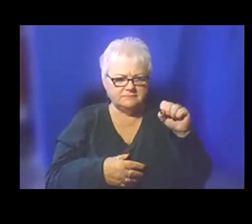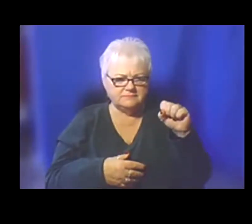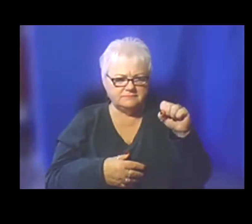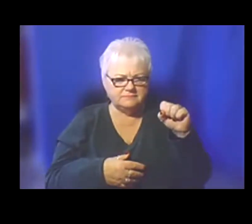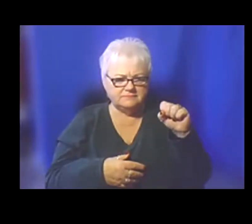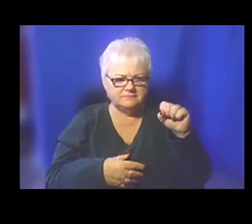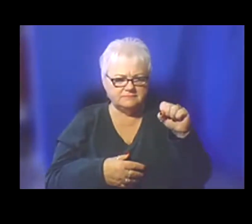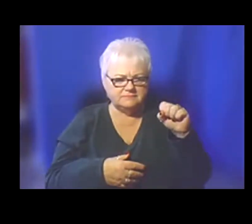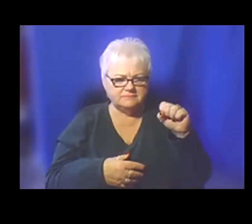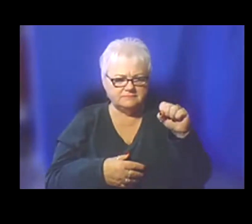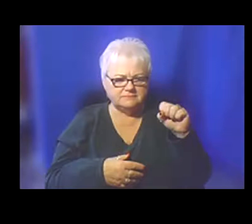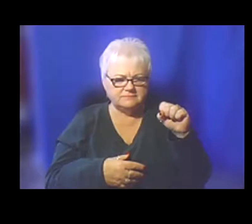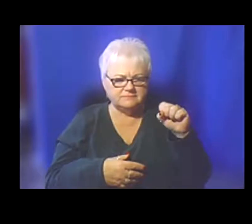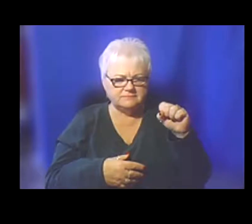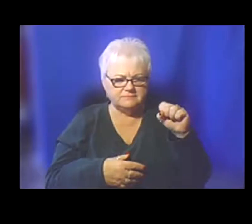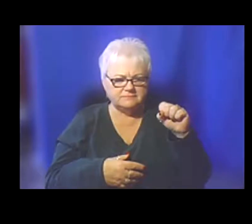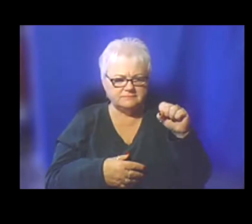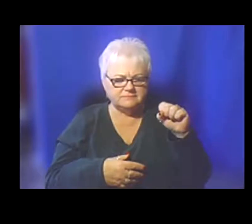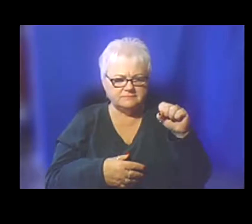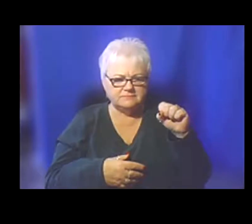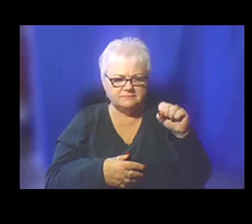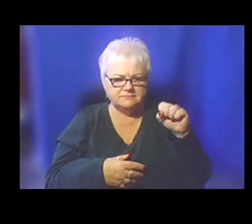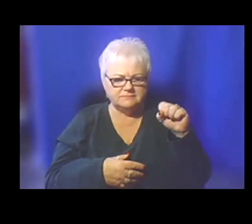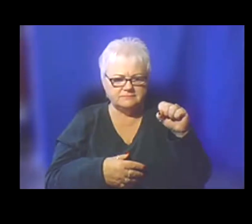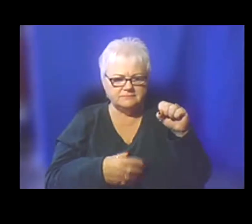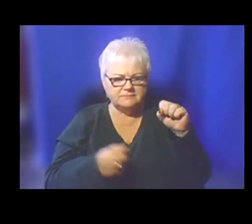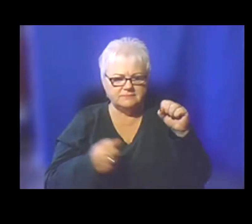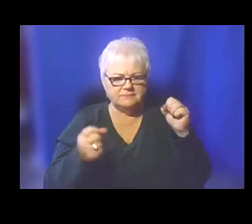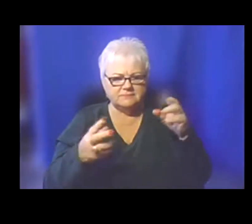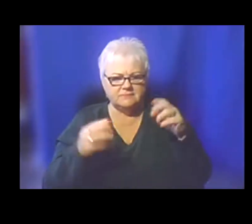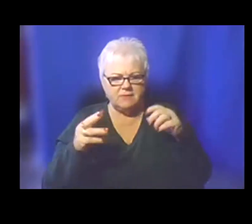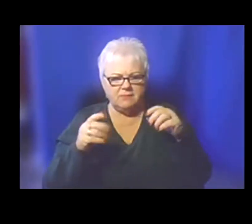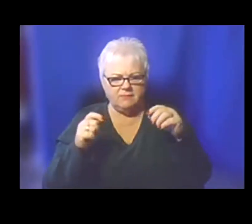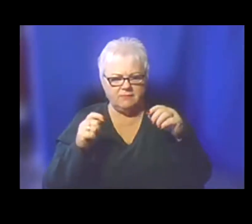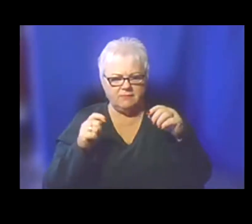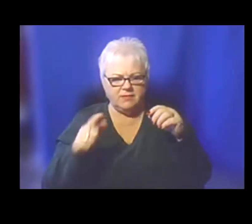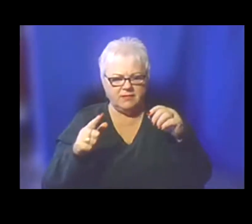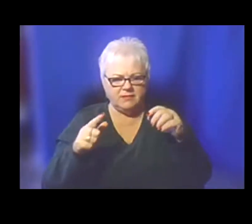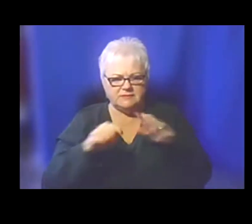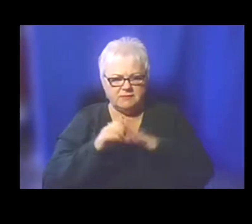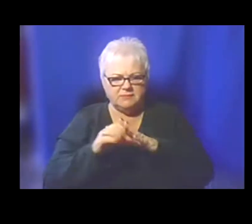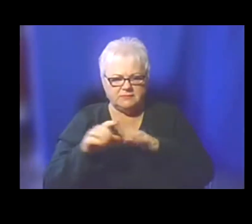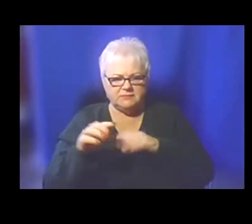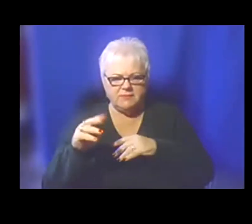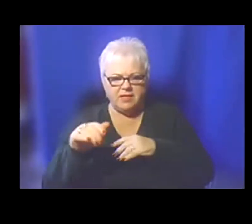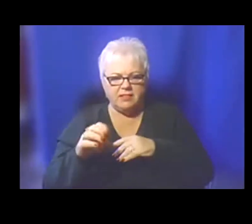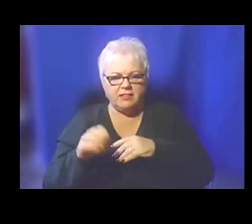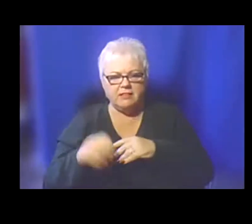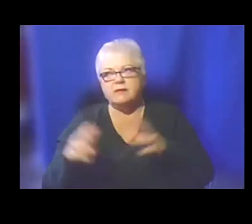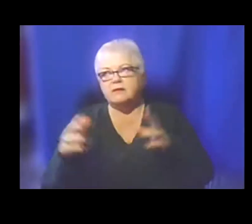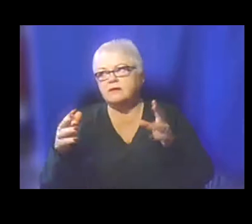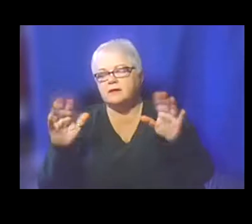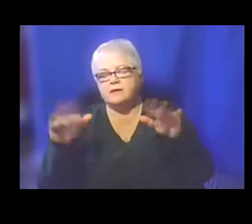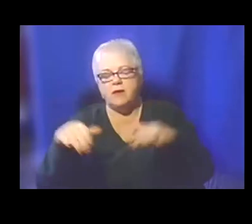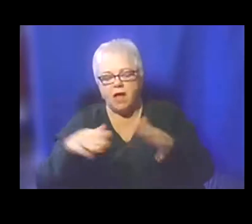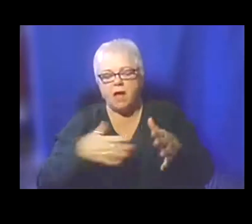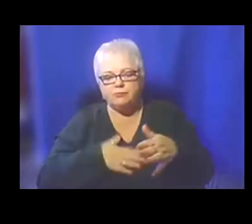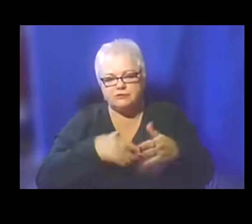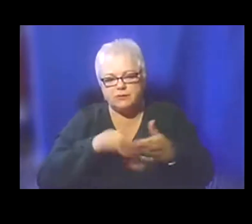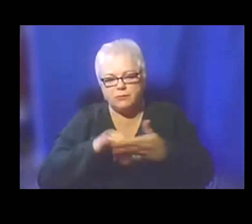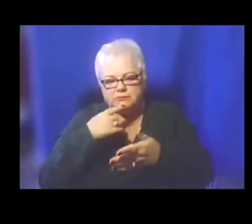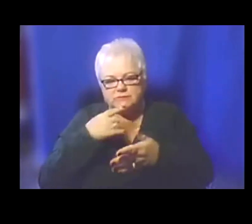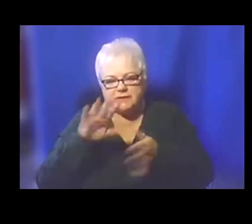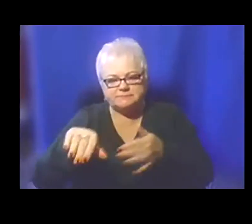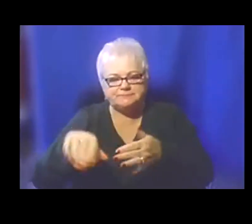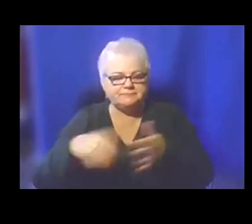note that the two mammalian examples were male. Yeah, we can deconstruct all of that, but I appreciate that.